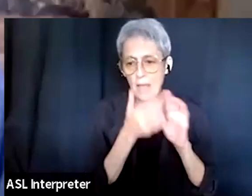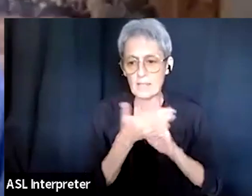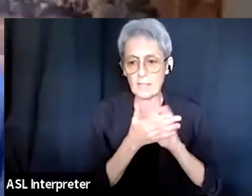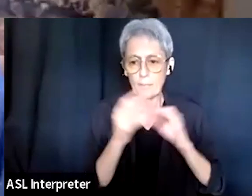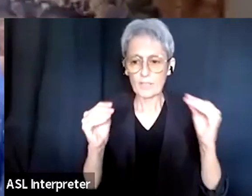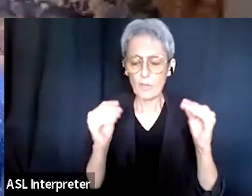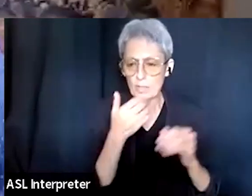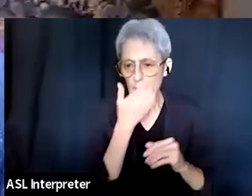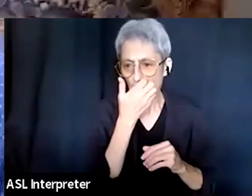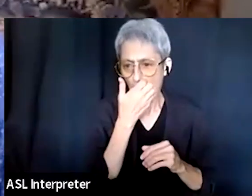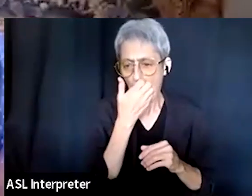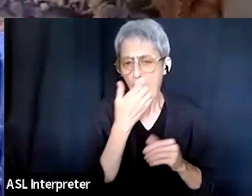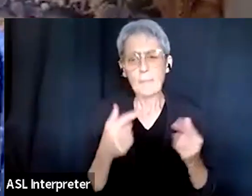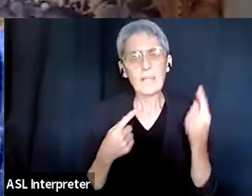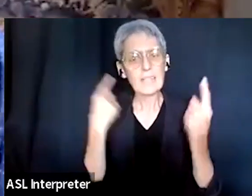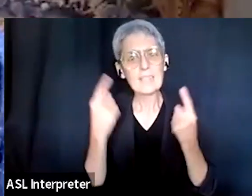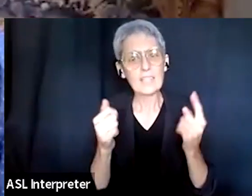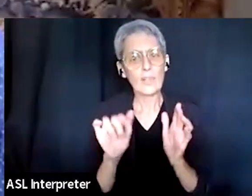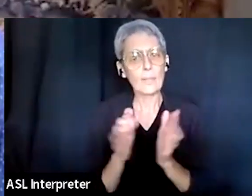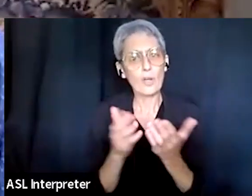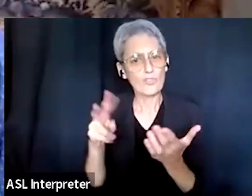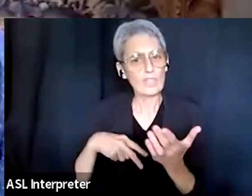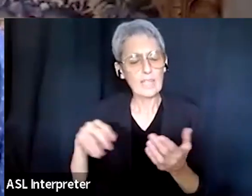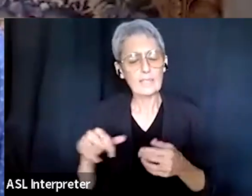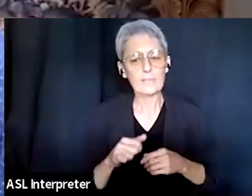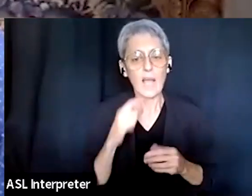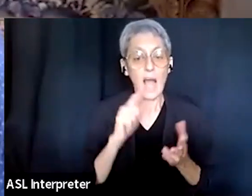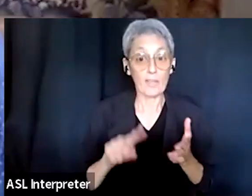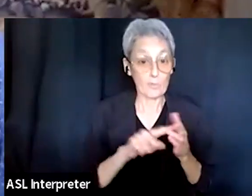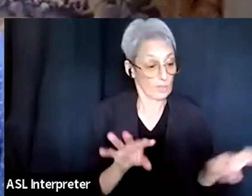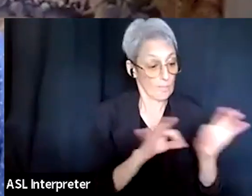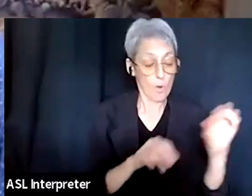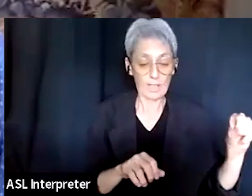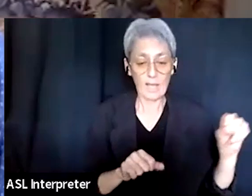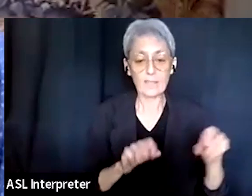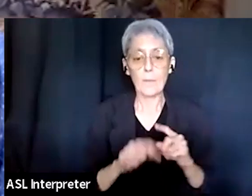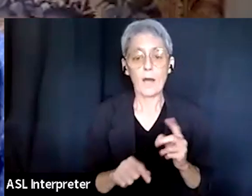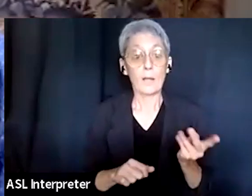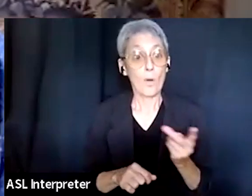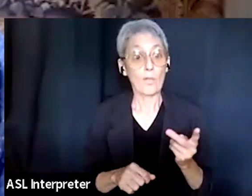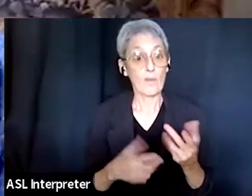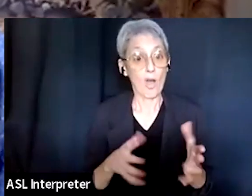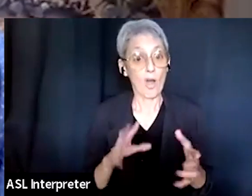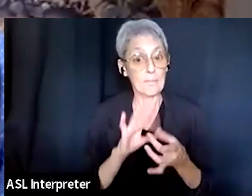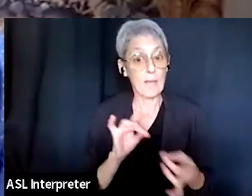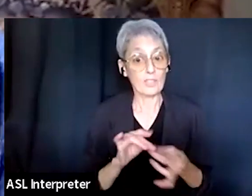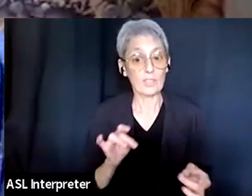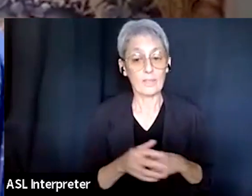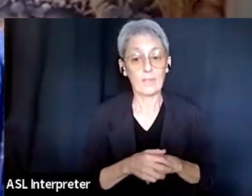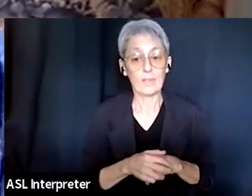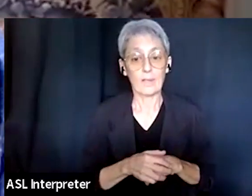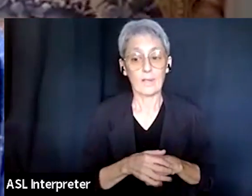really consider the book, because I think research is really important. But to both your points, practitioners don't always have the